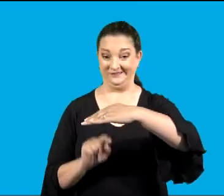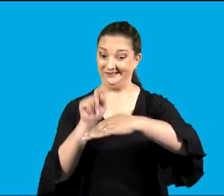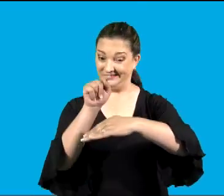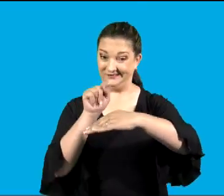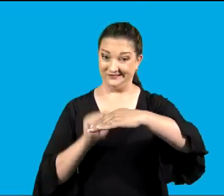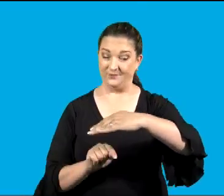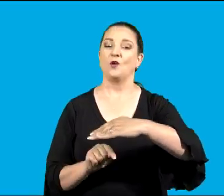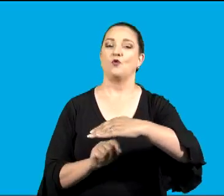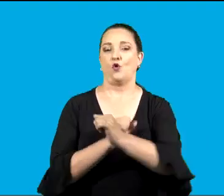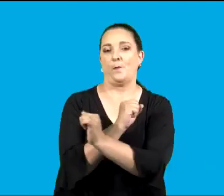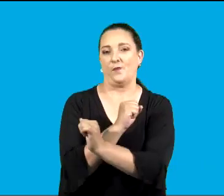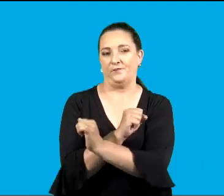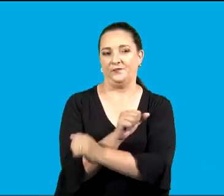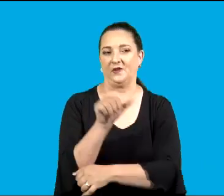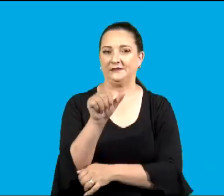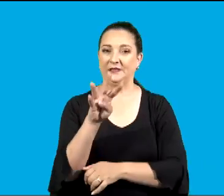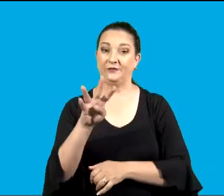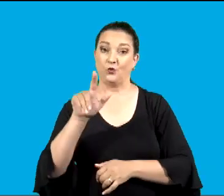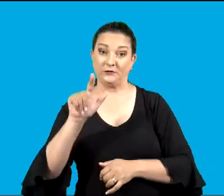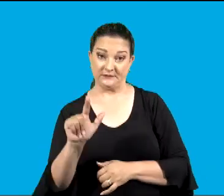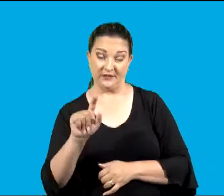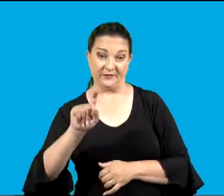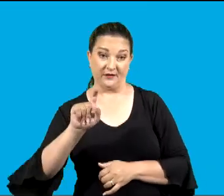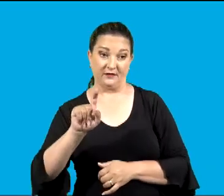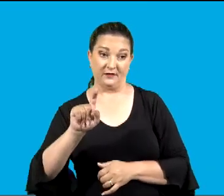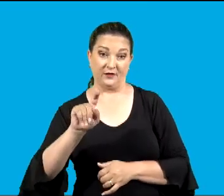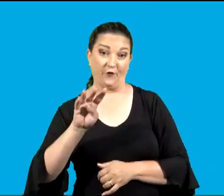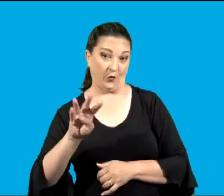I multiply that by